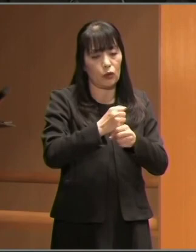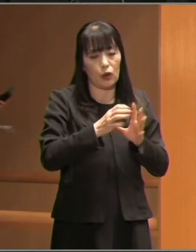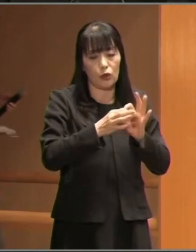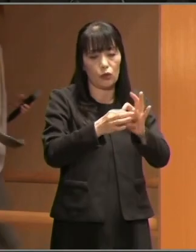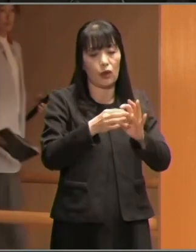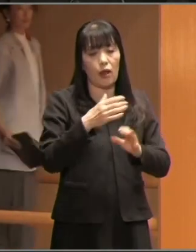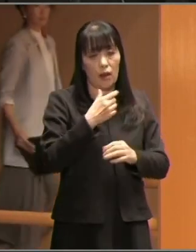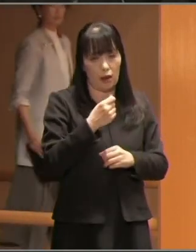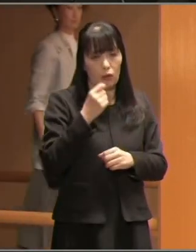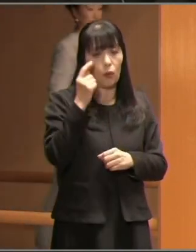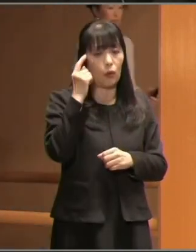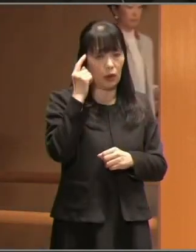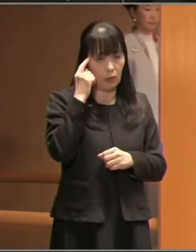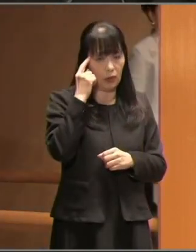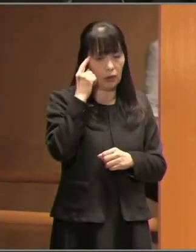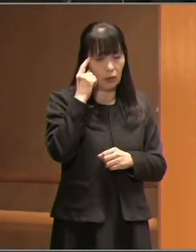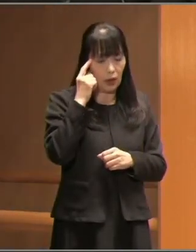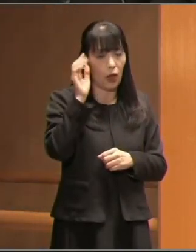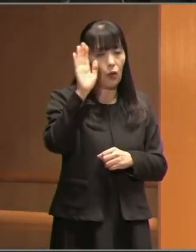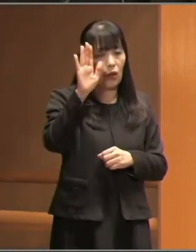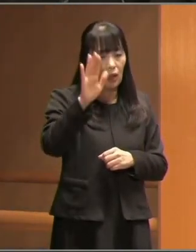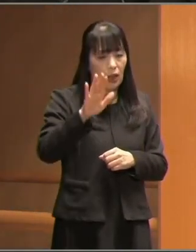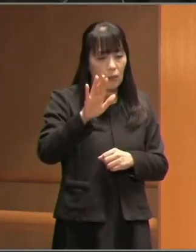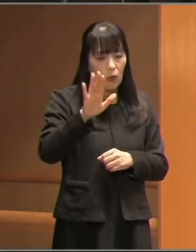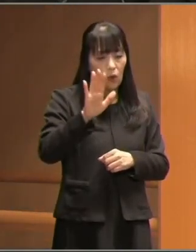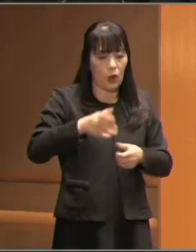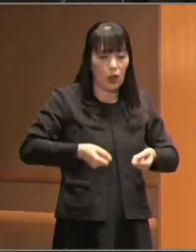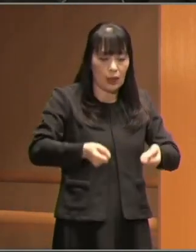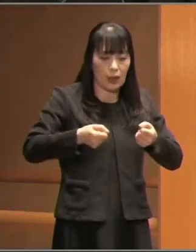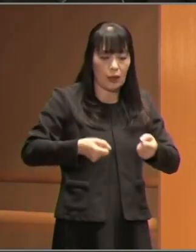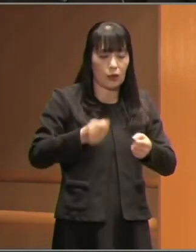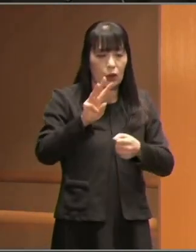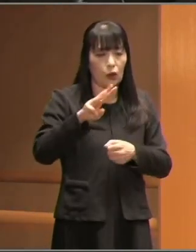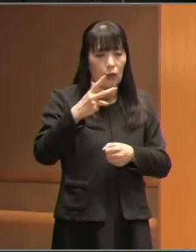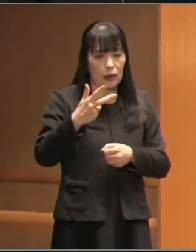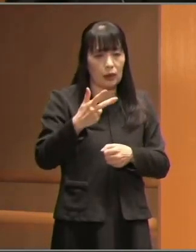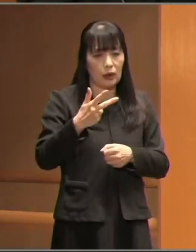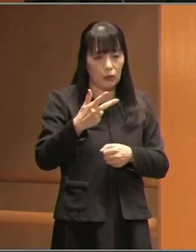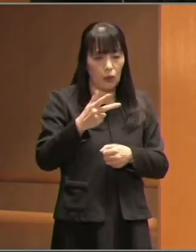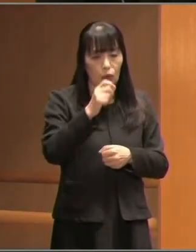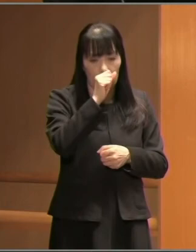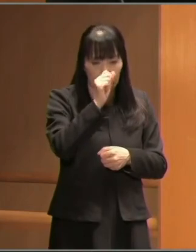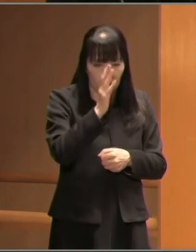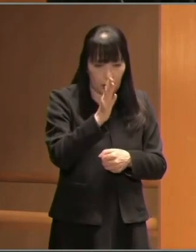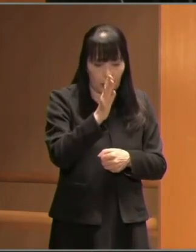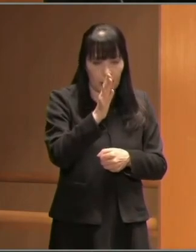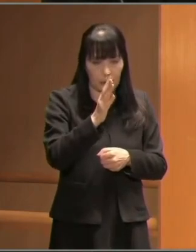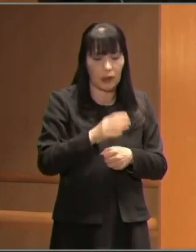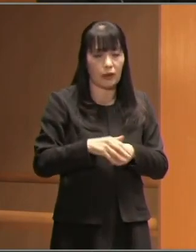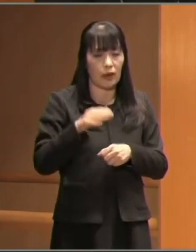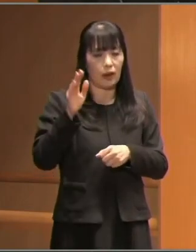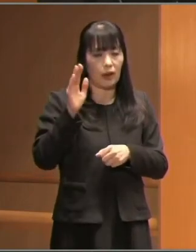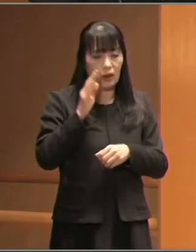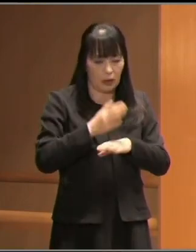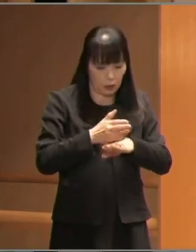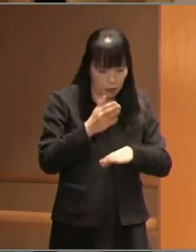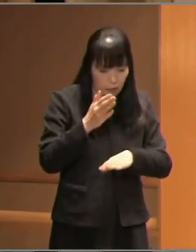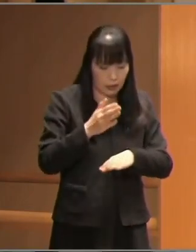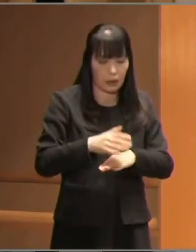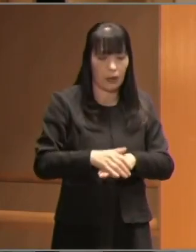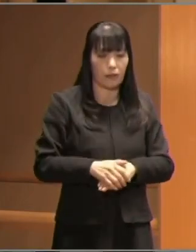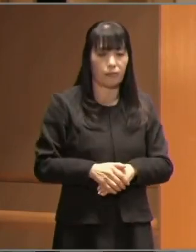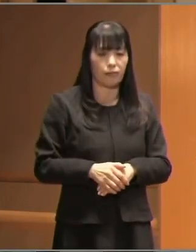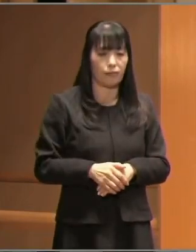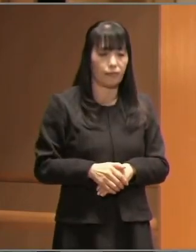paper making going forward, and we would like you to love and also use Issei Washi going